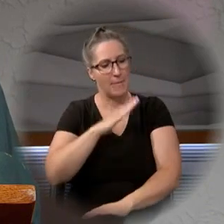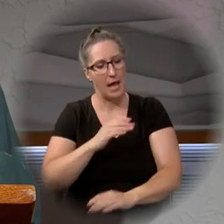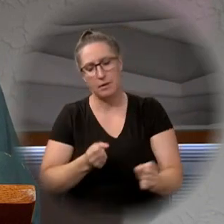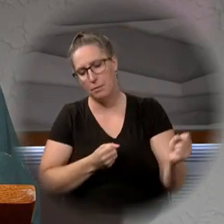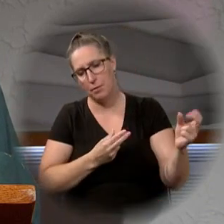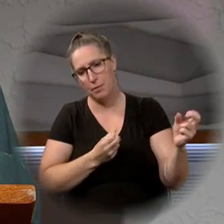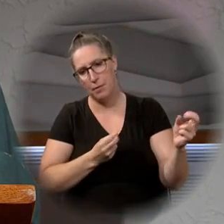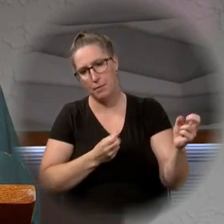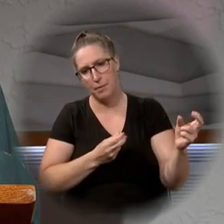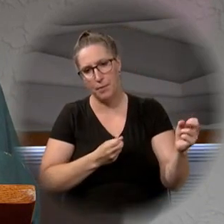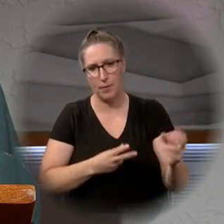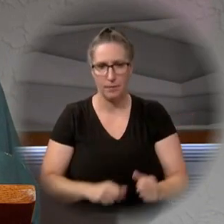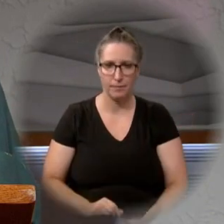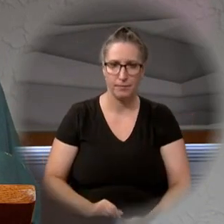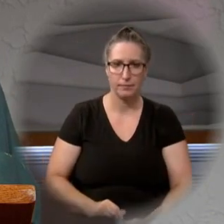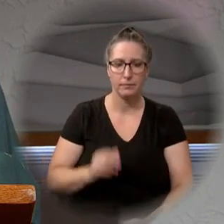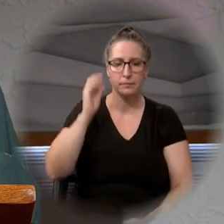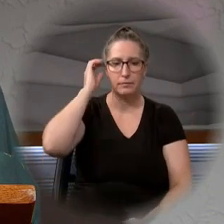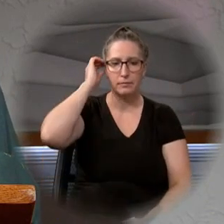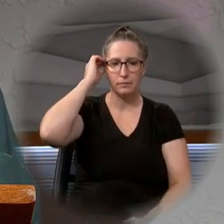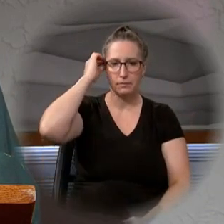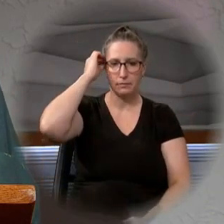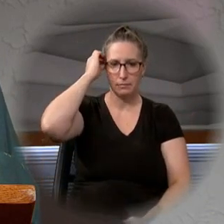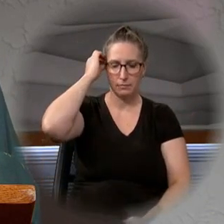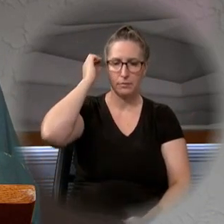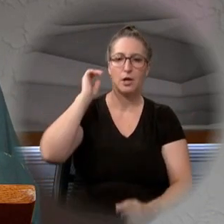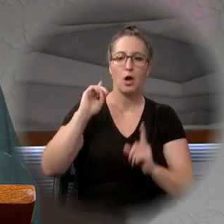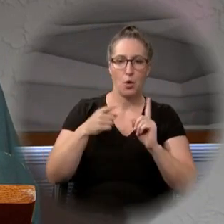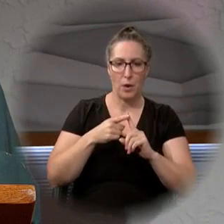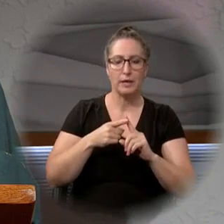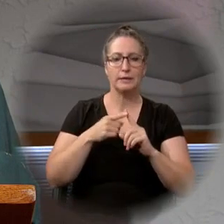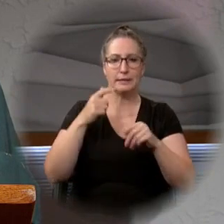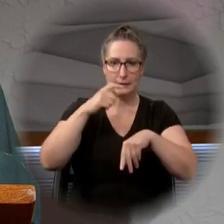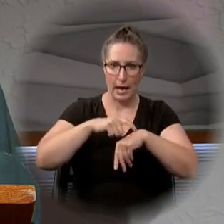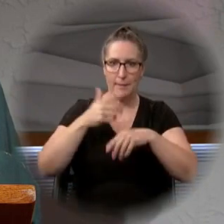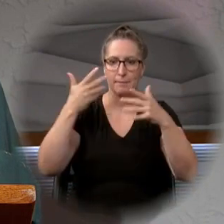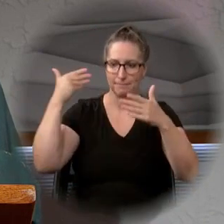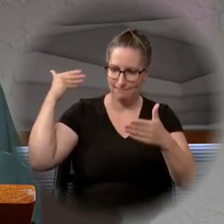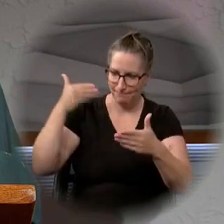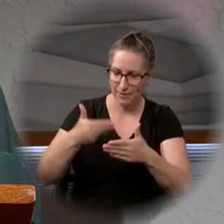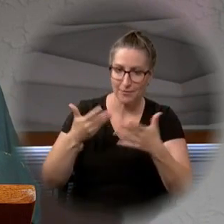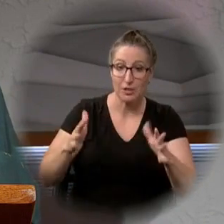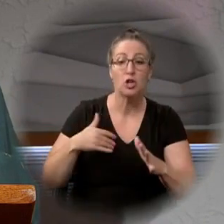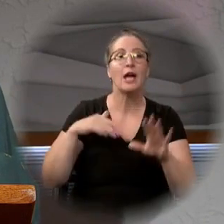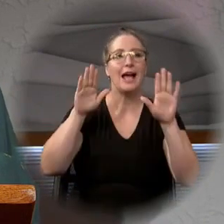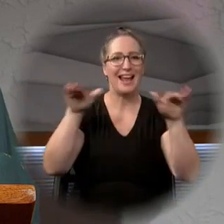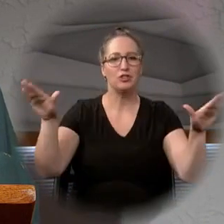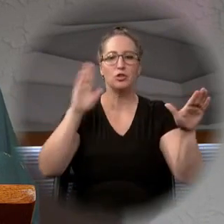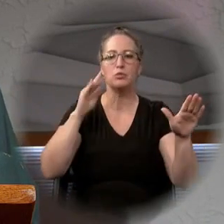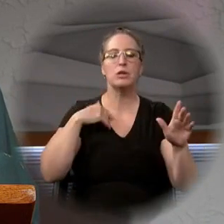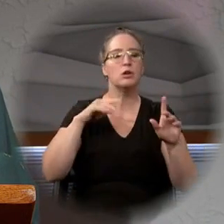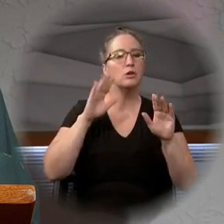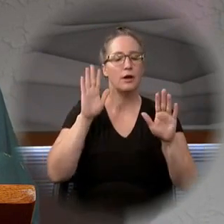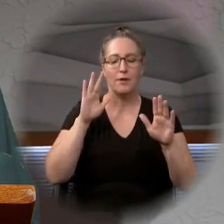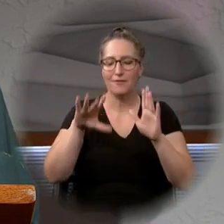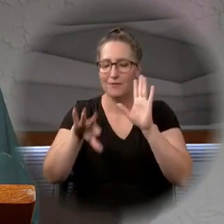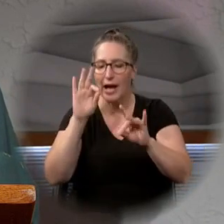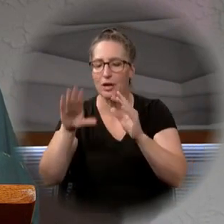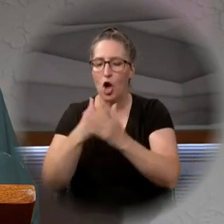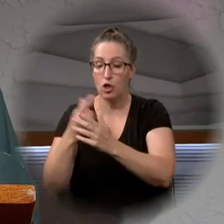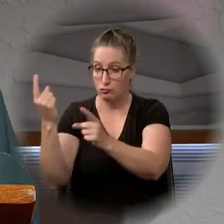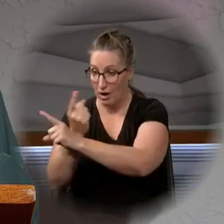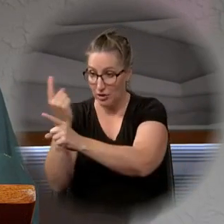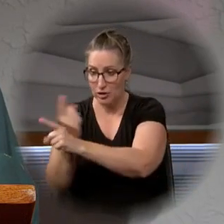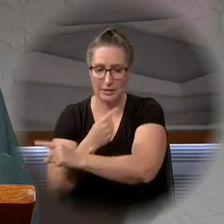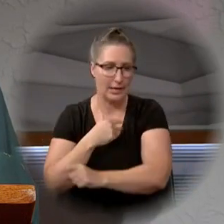throw away. Thus it will be at the end of the age. The angels will go out and separate the wicked from the